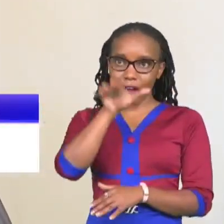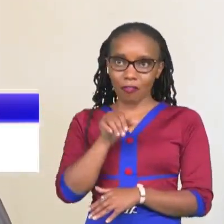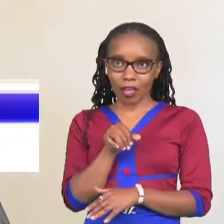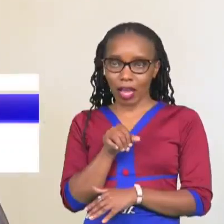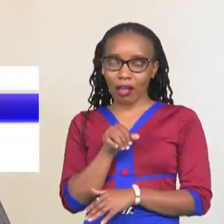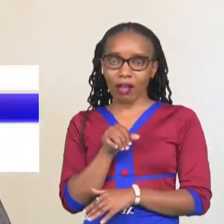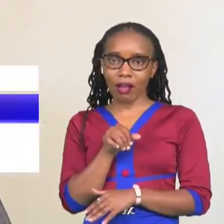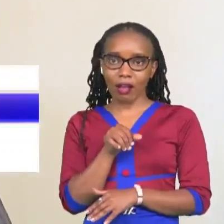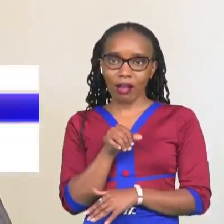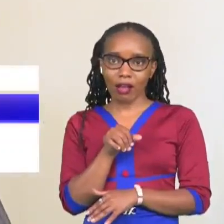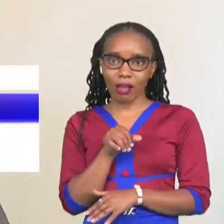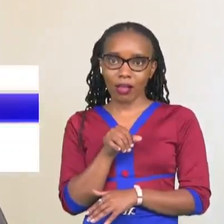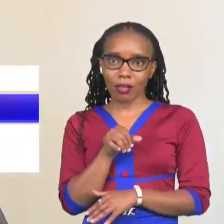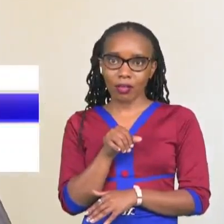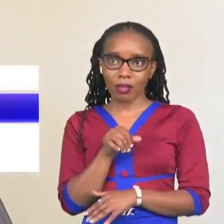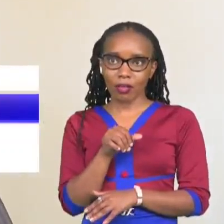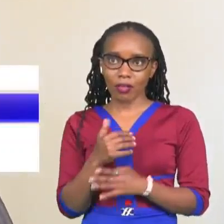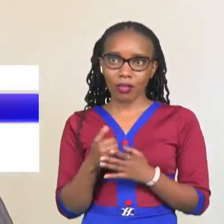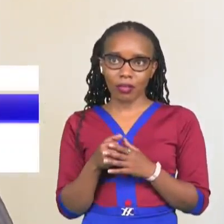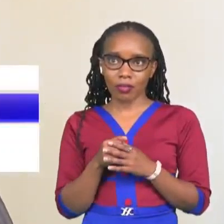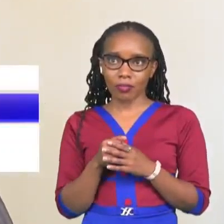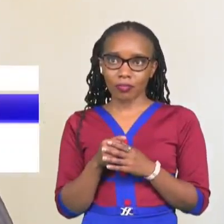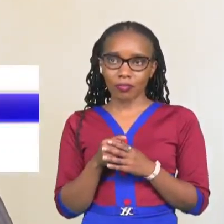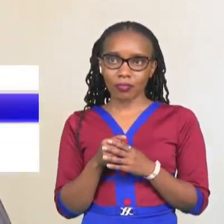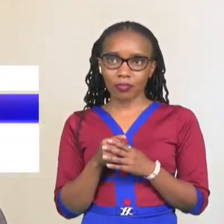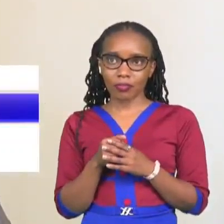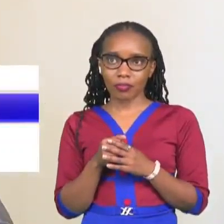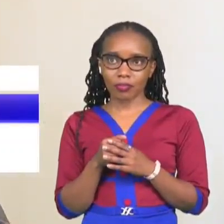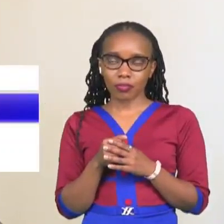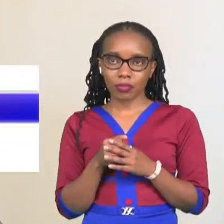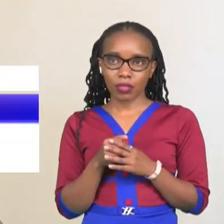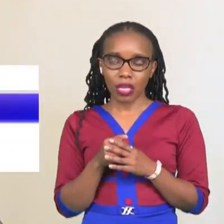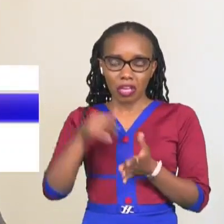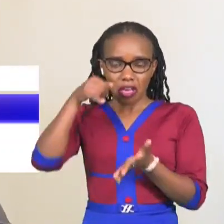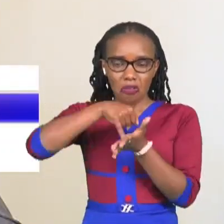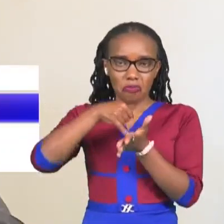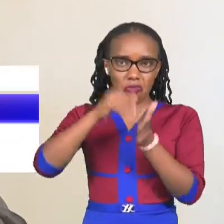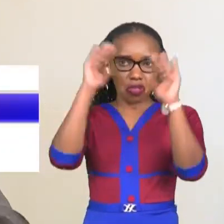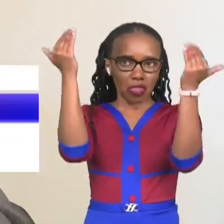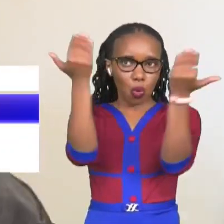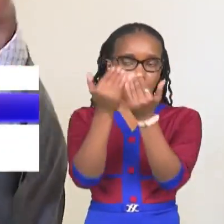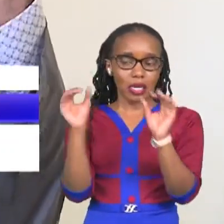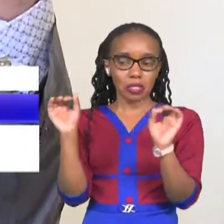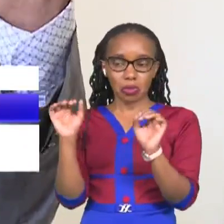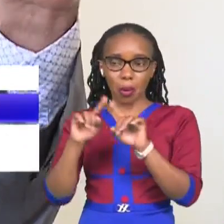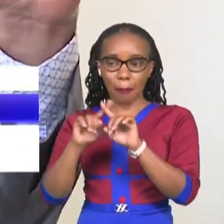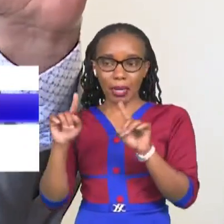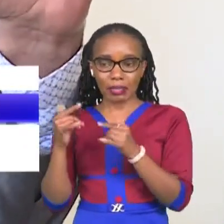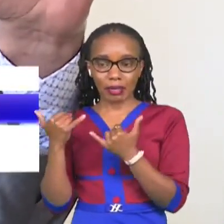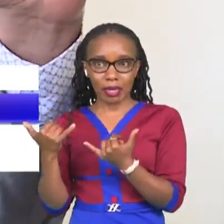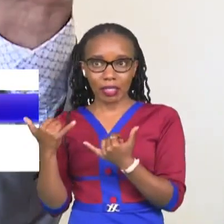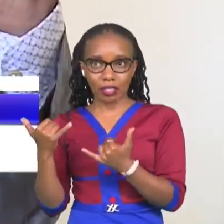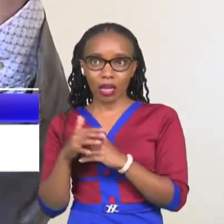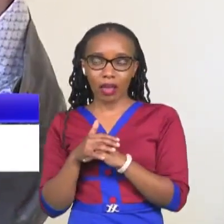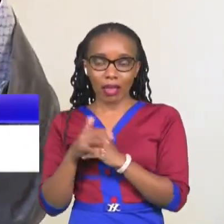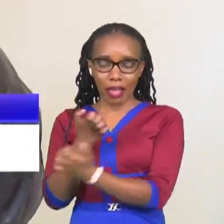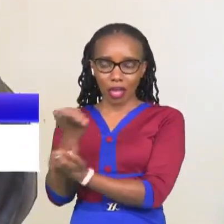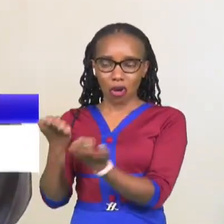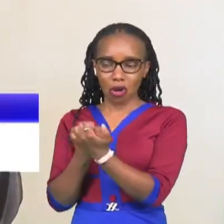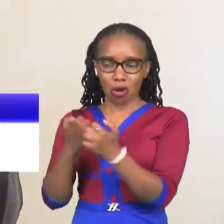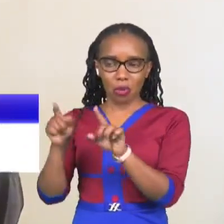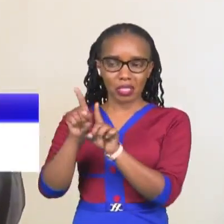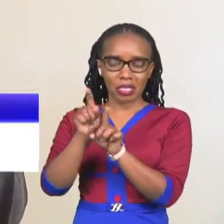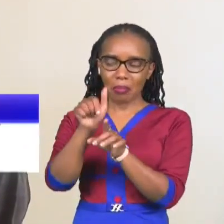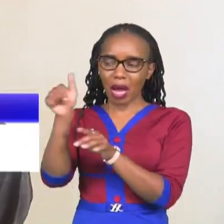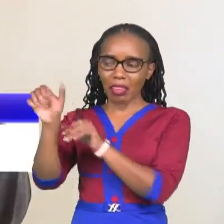considered very dislocated from the world. Today, people look at it in terms of the Mediterranean economy, in